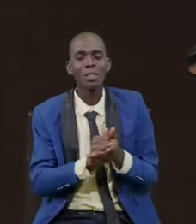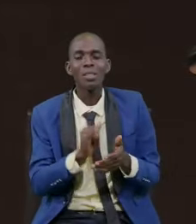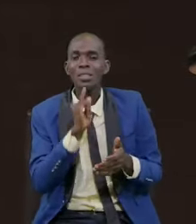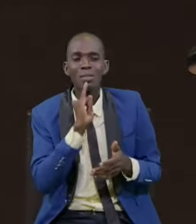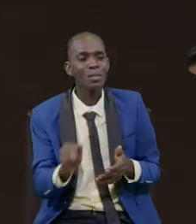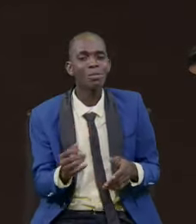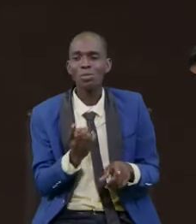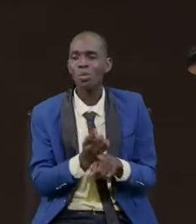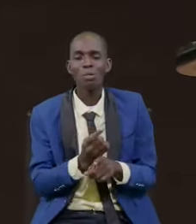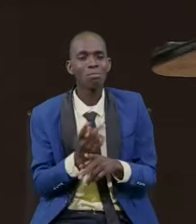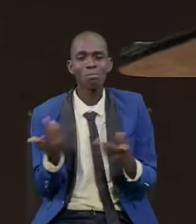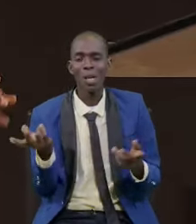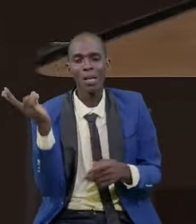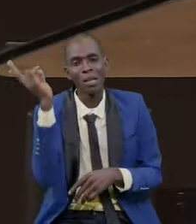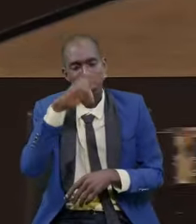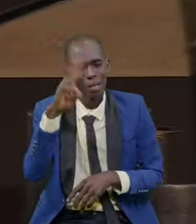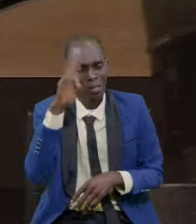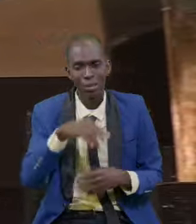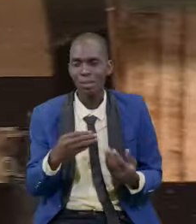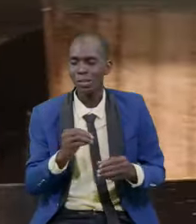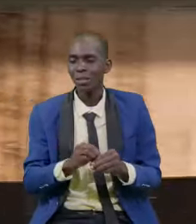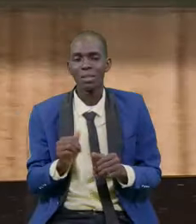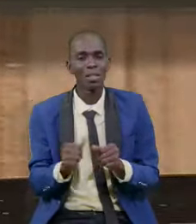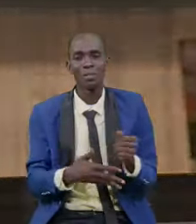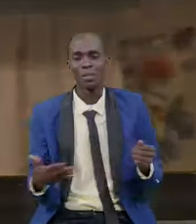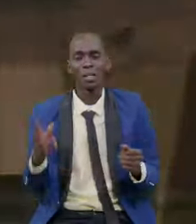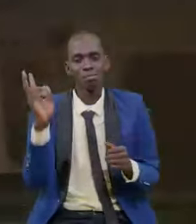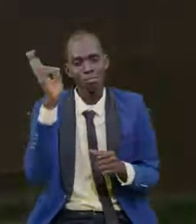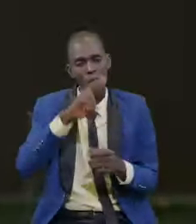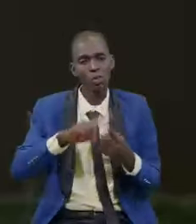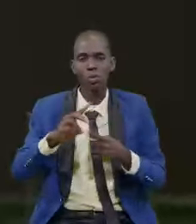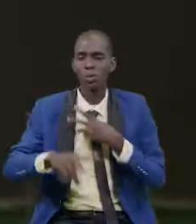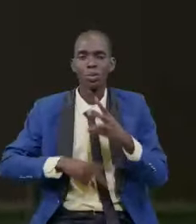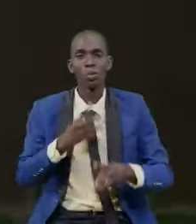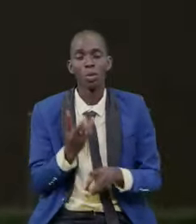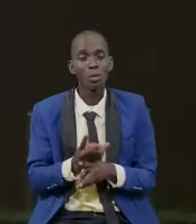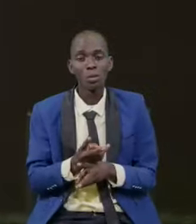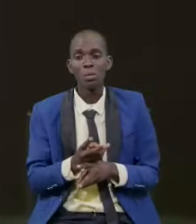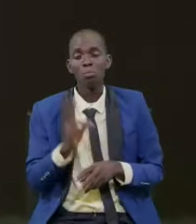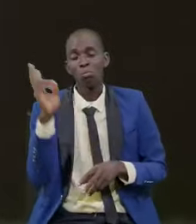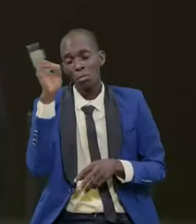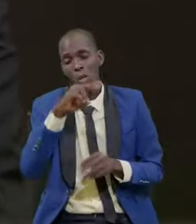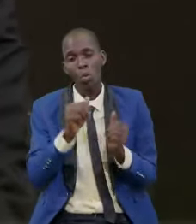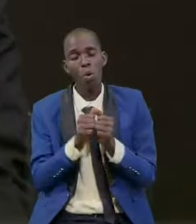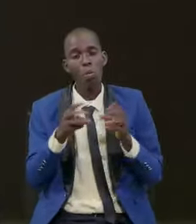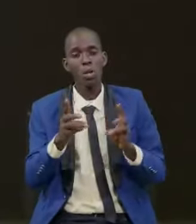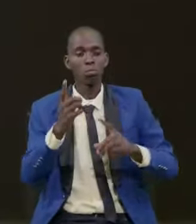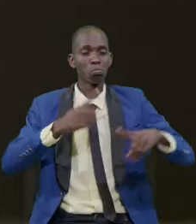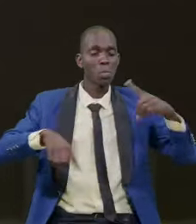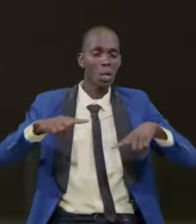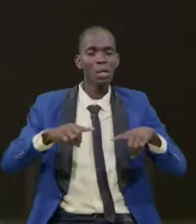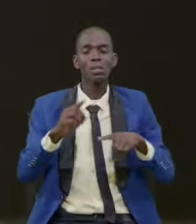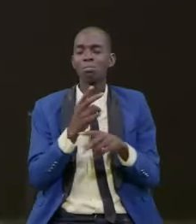in word, and he's loose to the world. He's loose in word, and he's loose. You